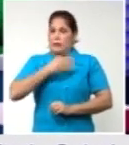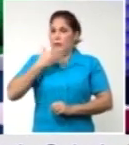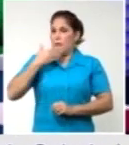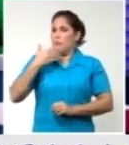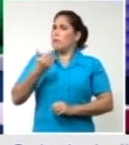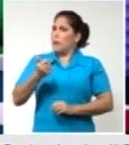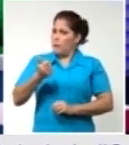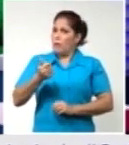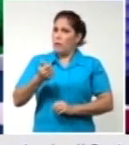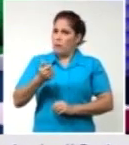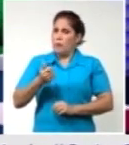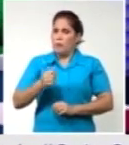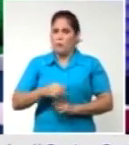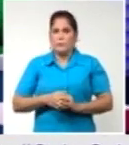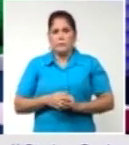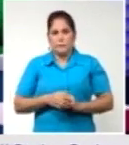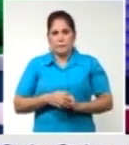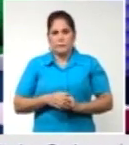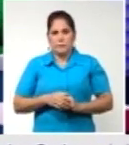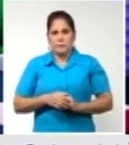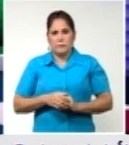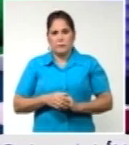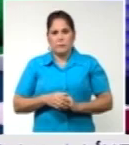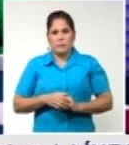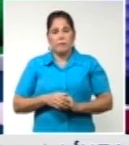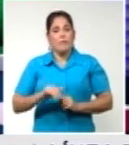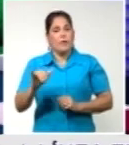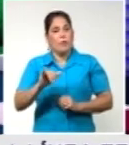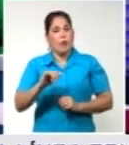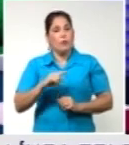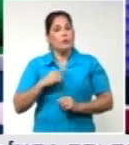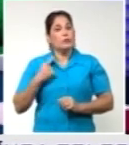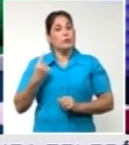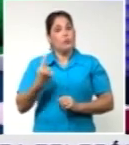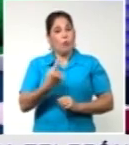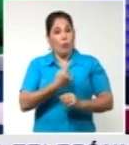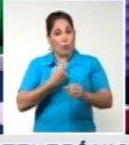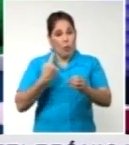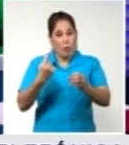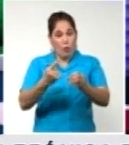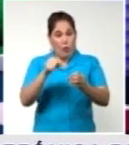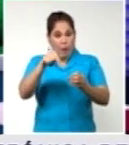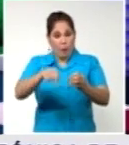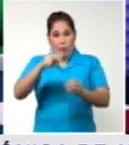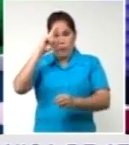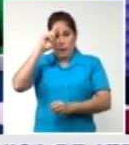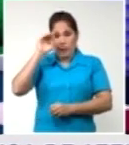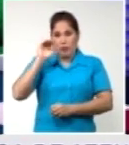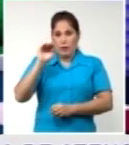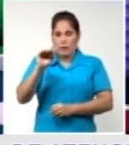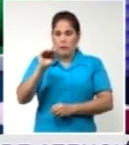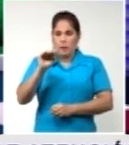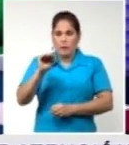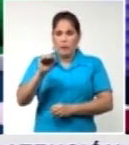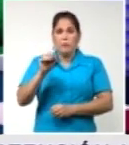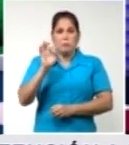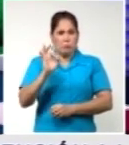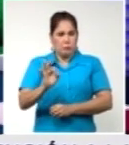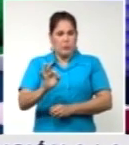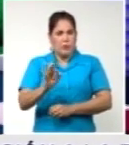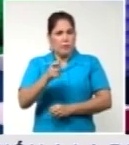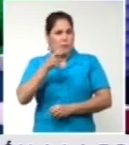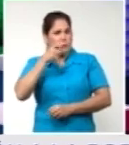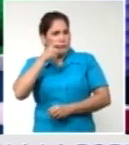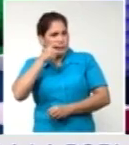the virus and been discharged from hospital. Those that are still hospitalized are being closely monitored, with